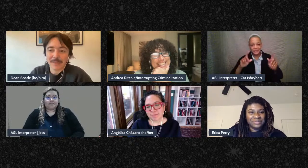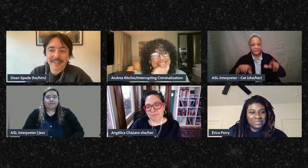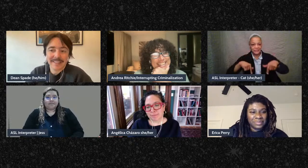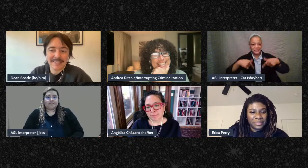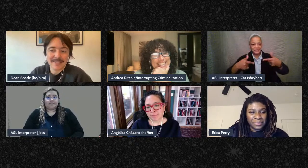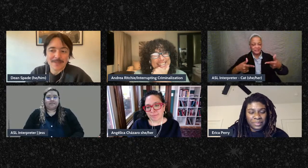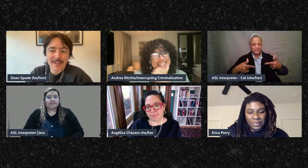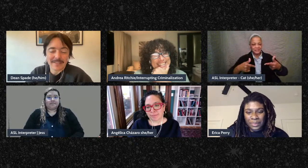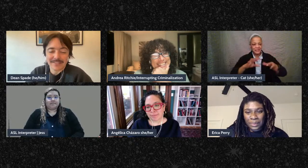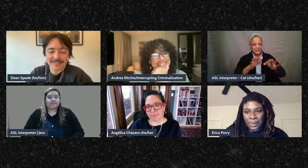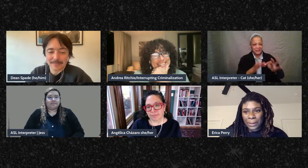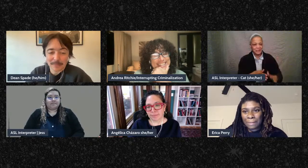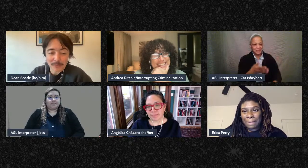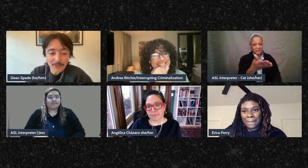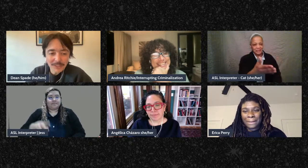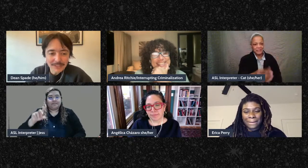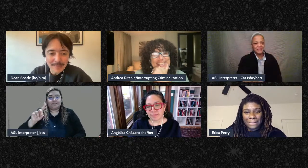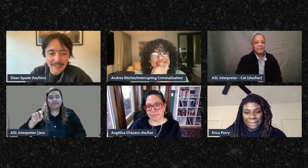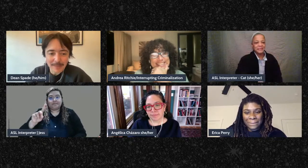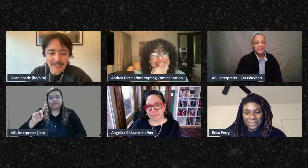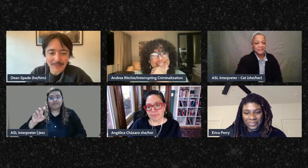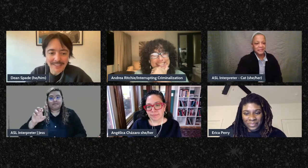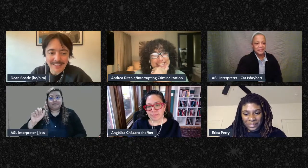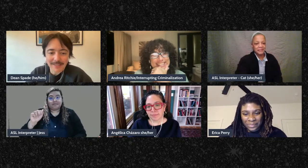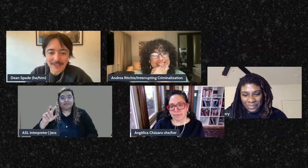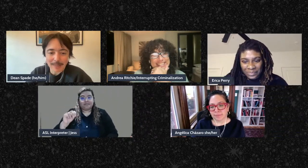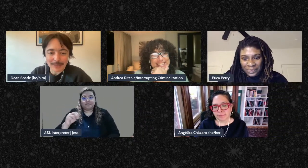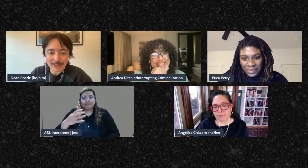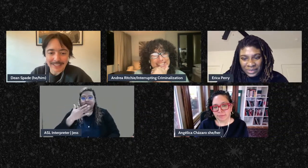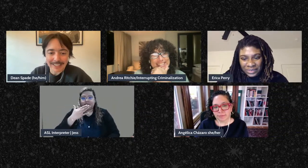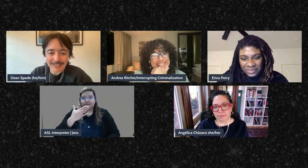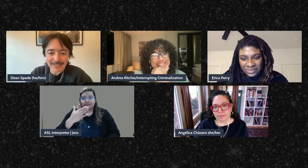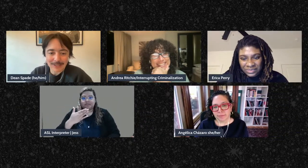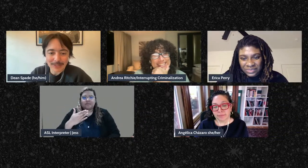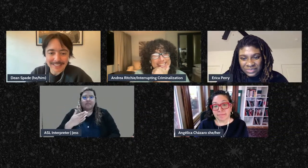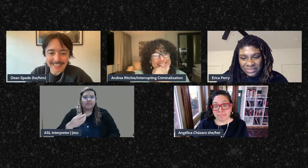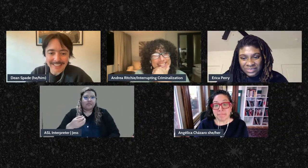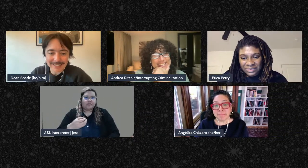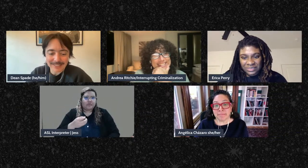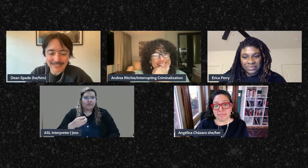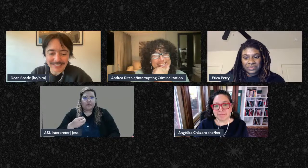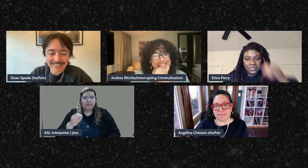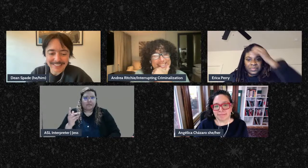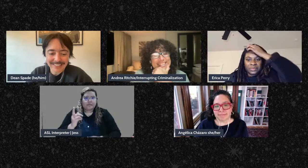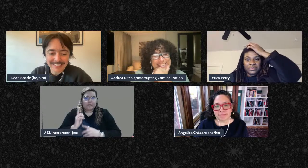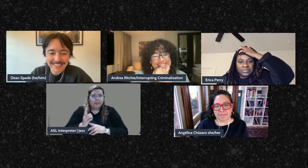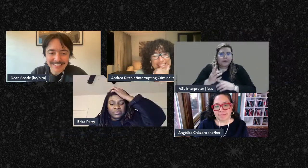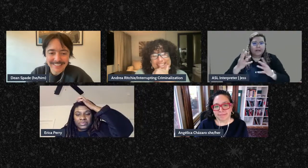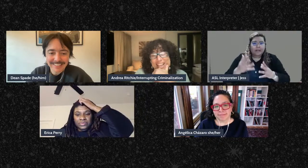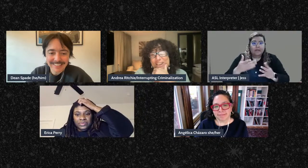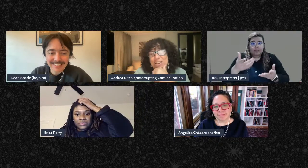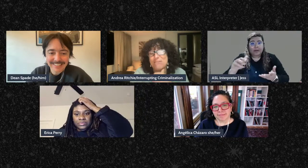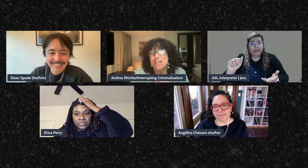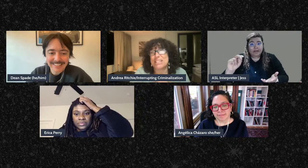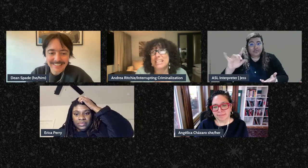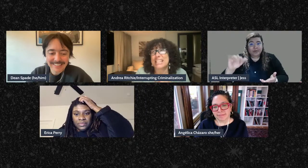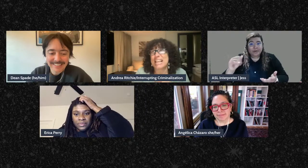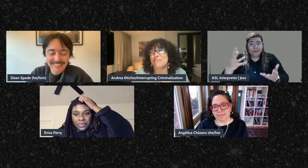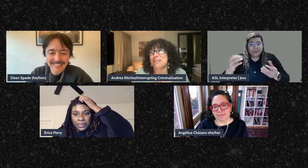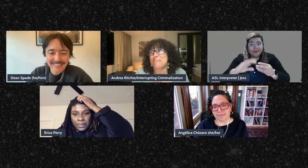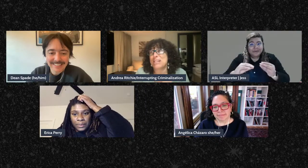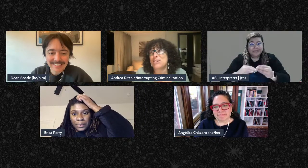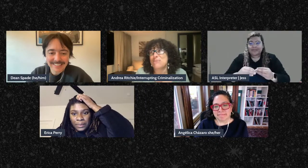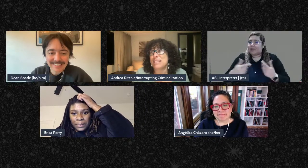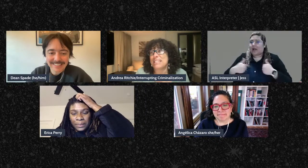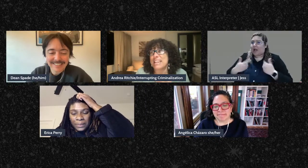Thank you. We have virtually no time left, but I just wanted to give you the opportunity, Andrea, if you just want to say a last word for us. I don't want to say the